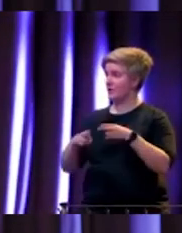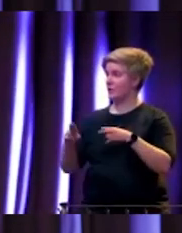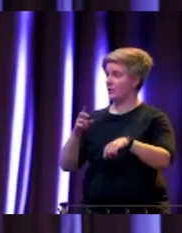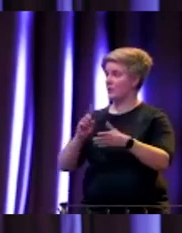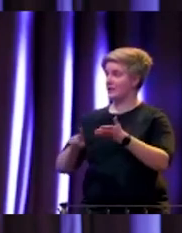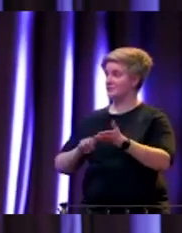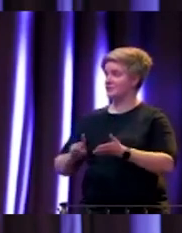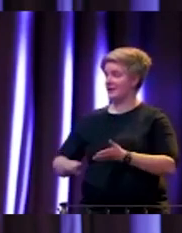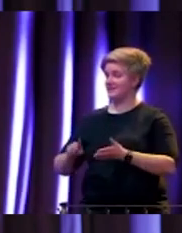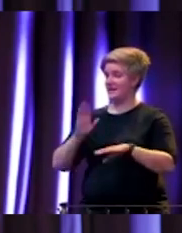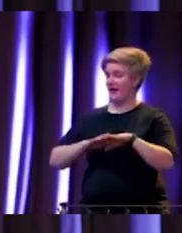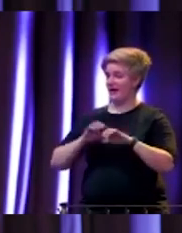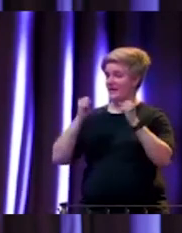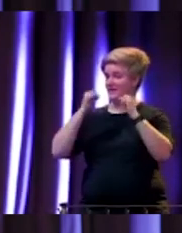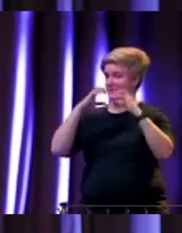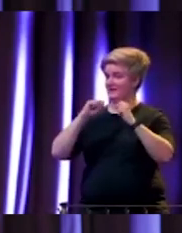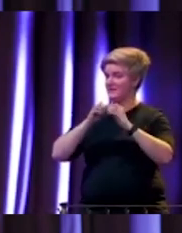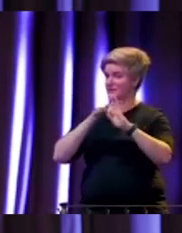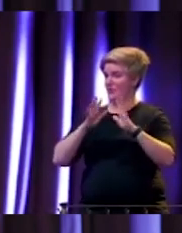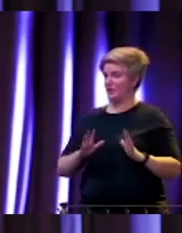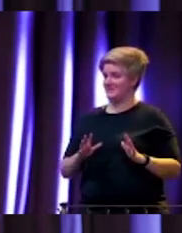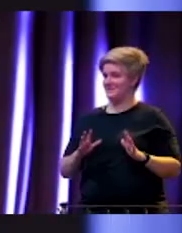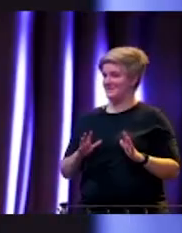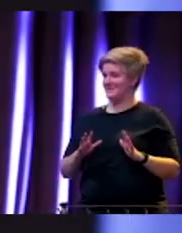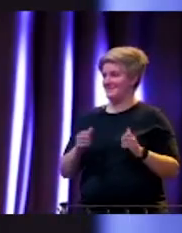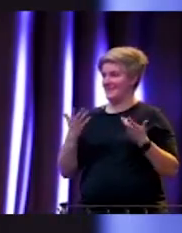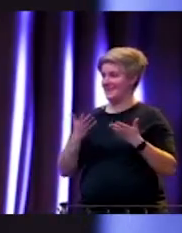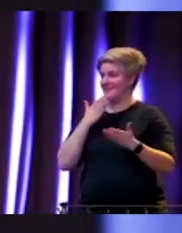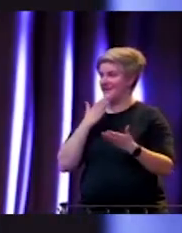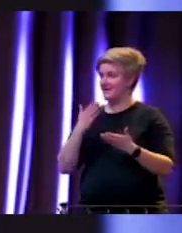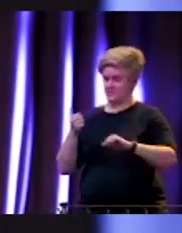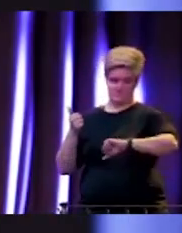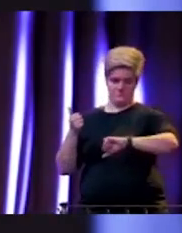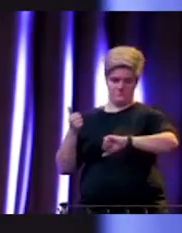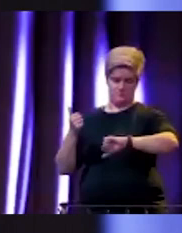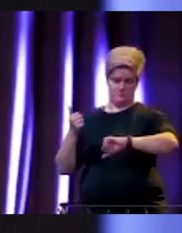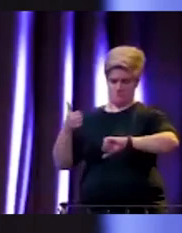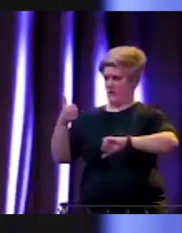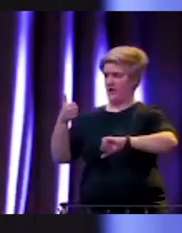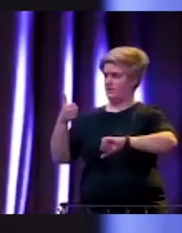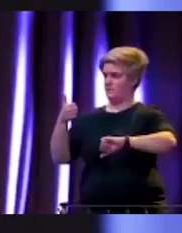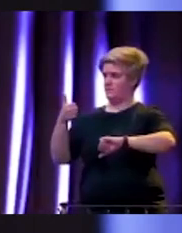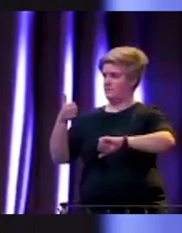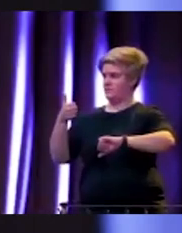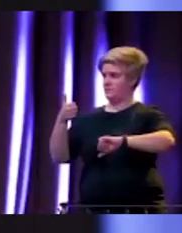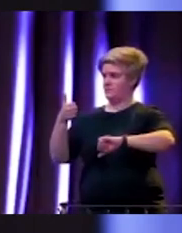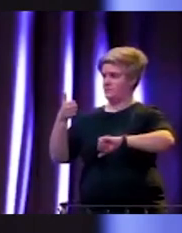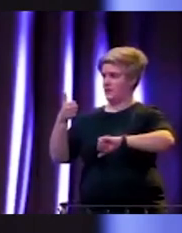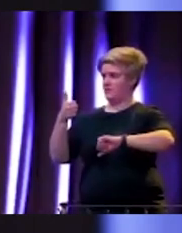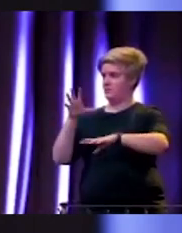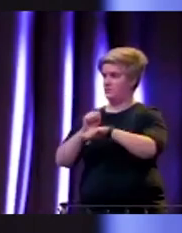you so much. Are you okay with us taking, we have lots more questions. I wanna go for like maybe another 10 minutes. Let's